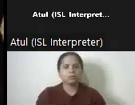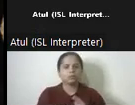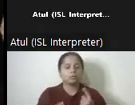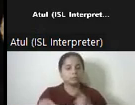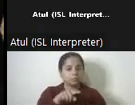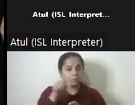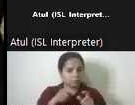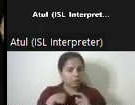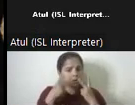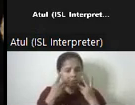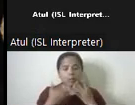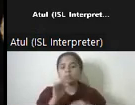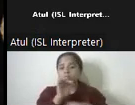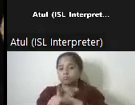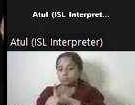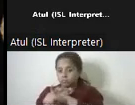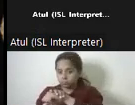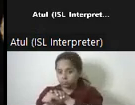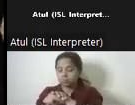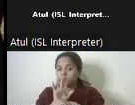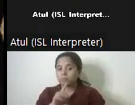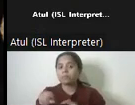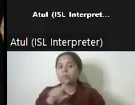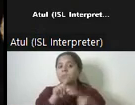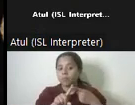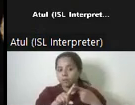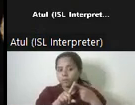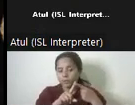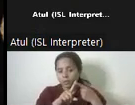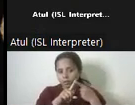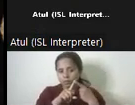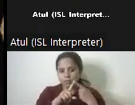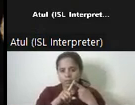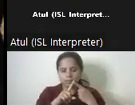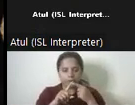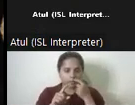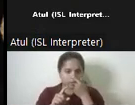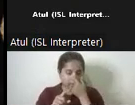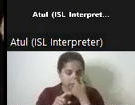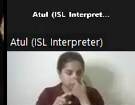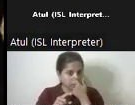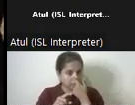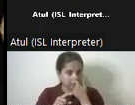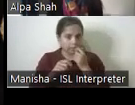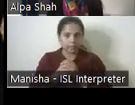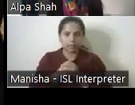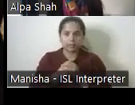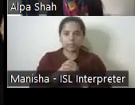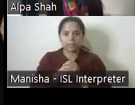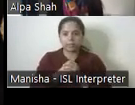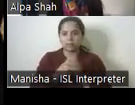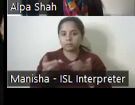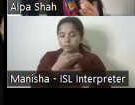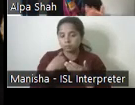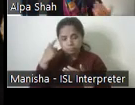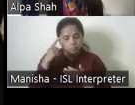are quite noticeable. One is that the accumulation of wealth over time and the intergenerational transmission of